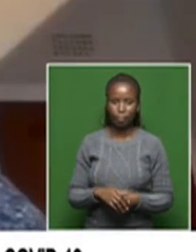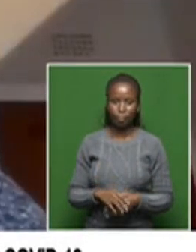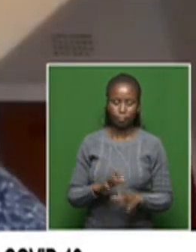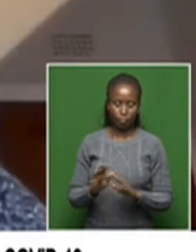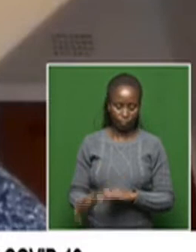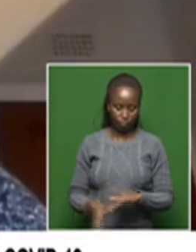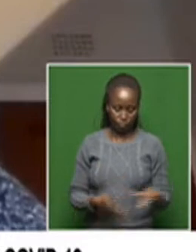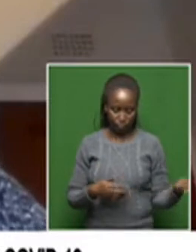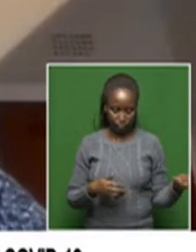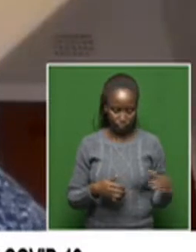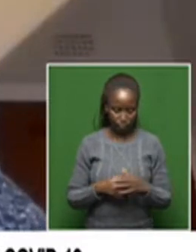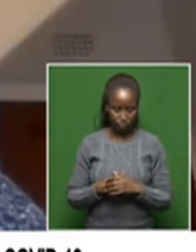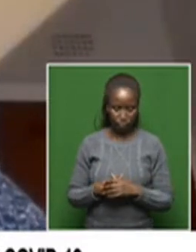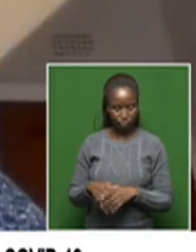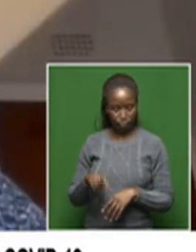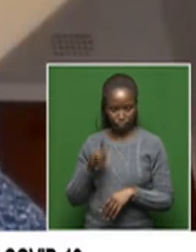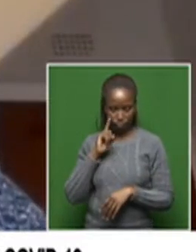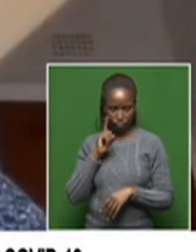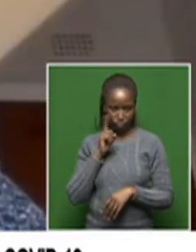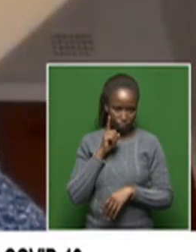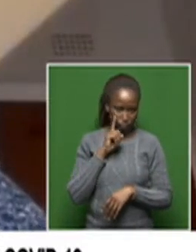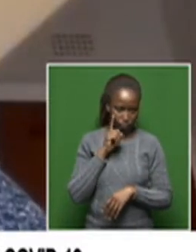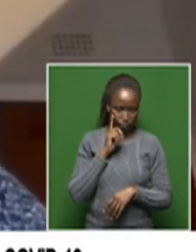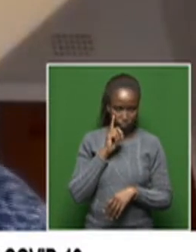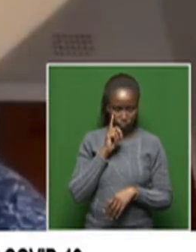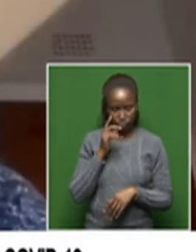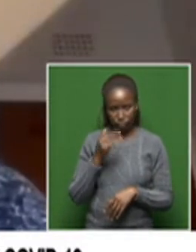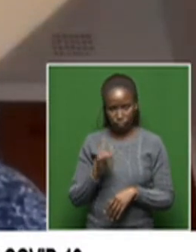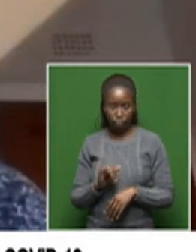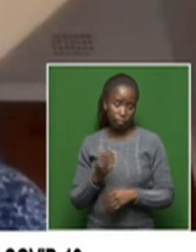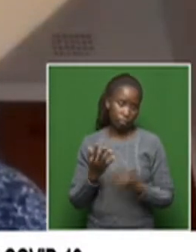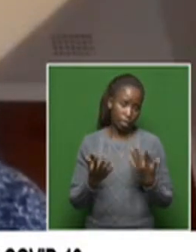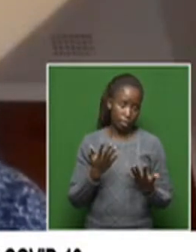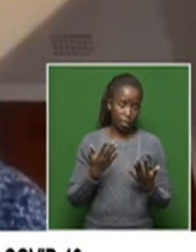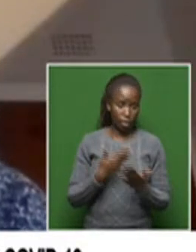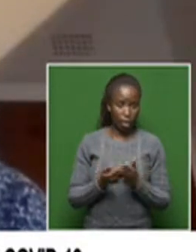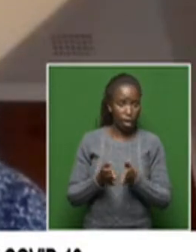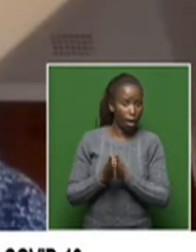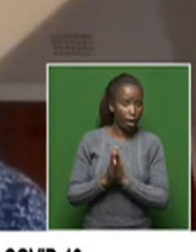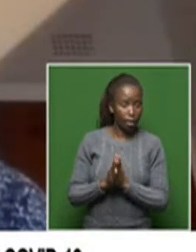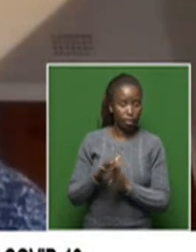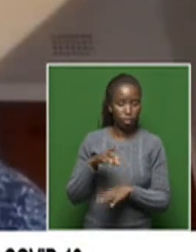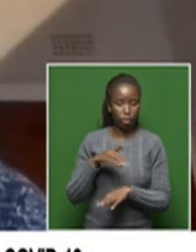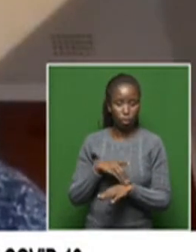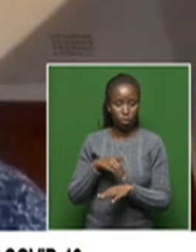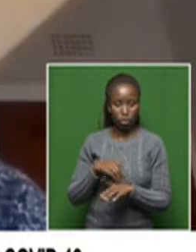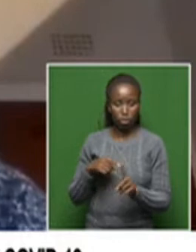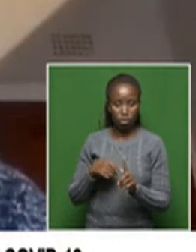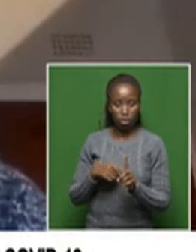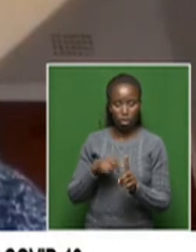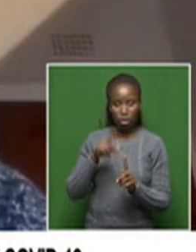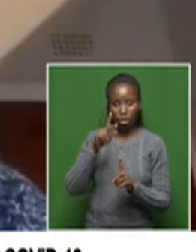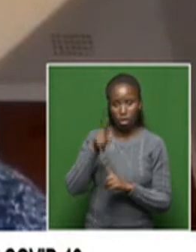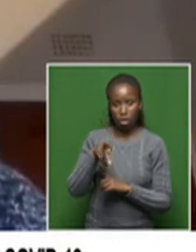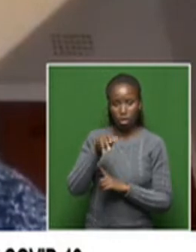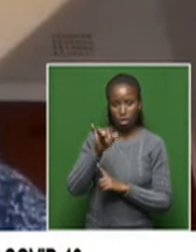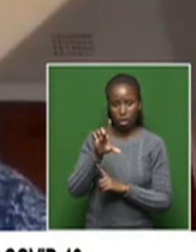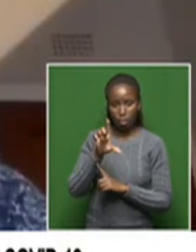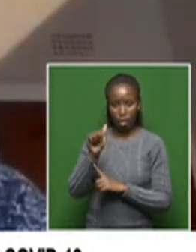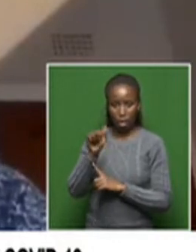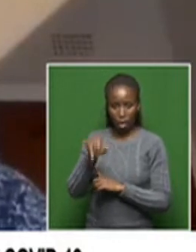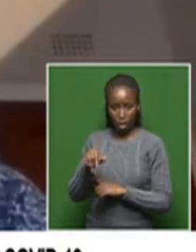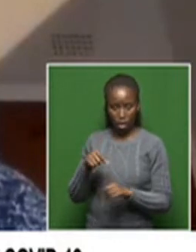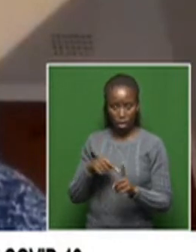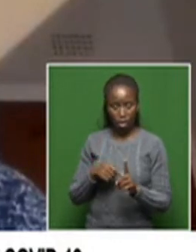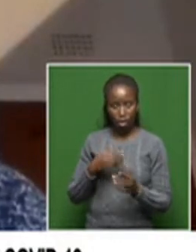let's see. I think if I can maybe ask Dr. Anban Pile to maybe just talk a